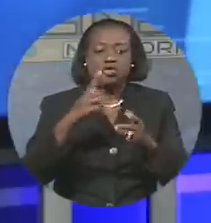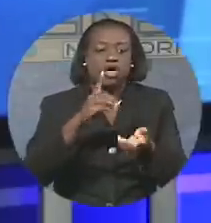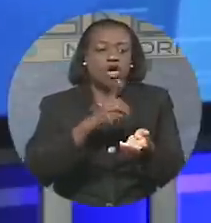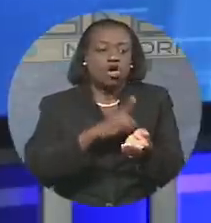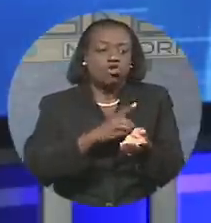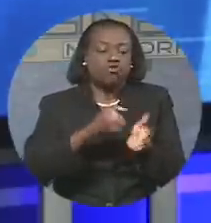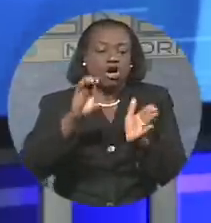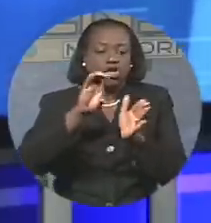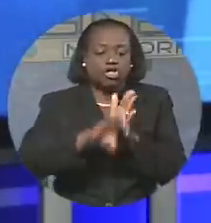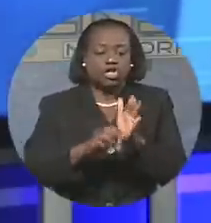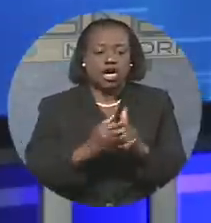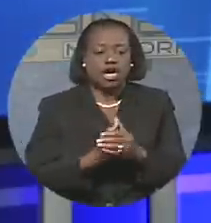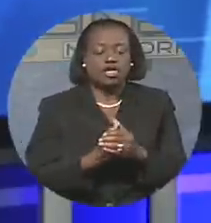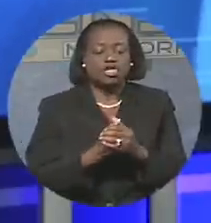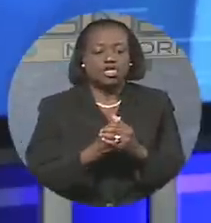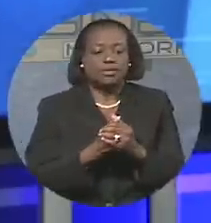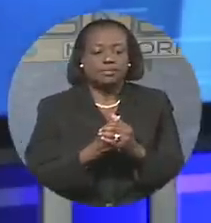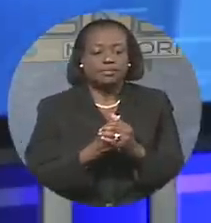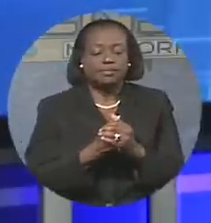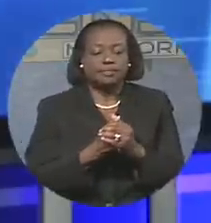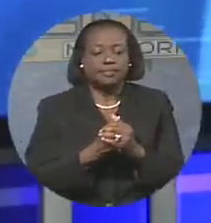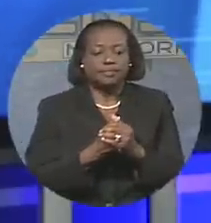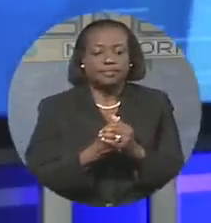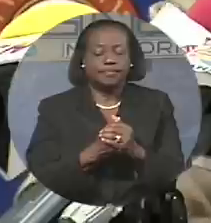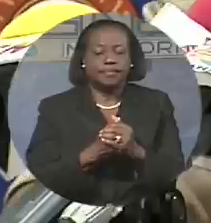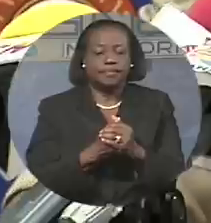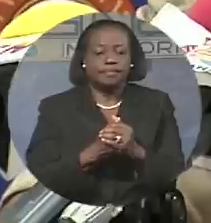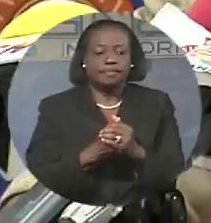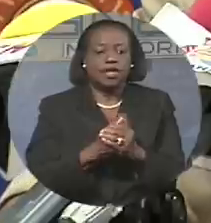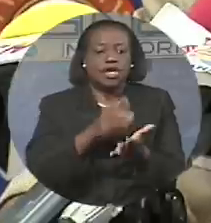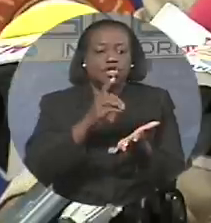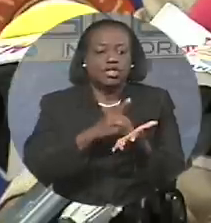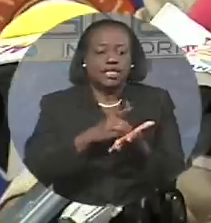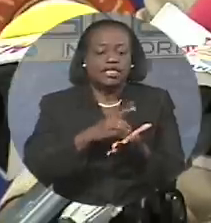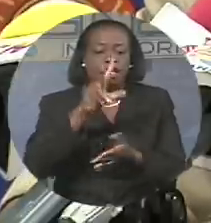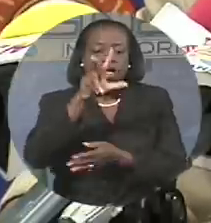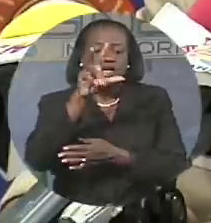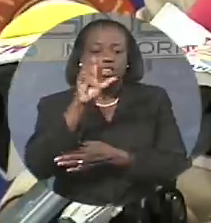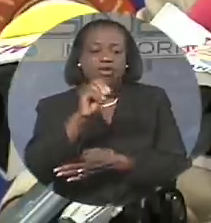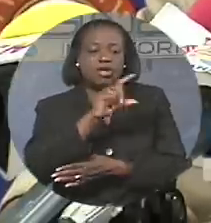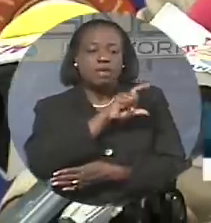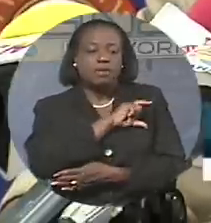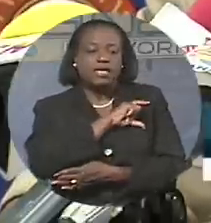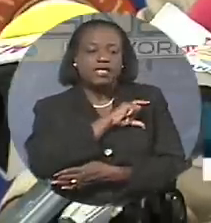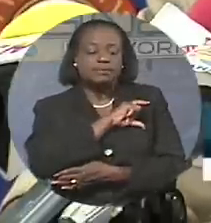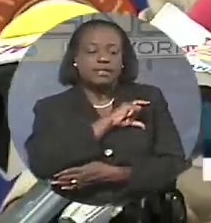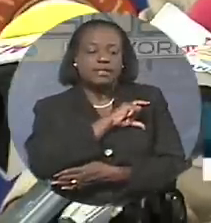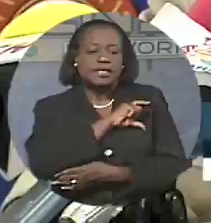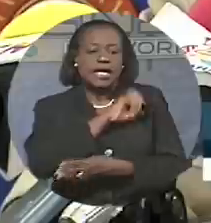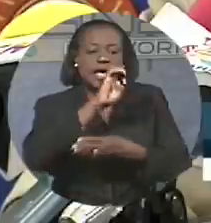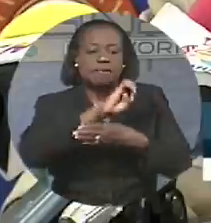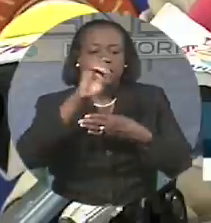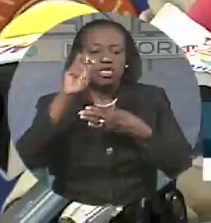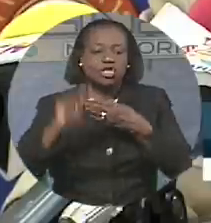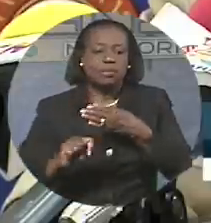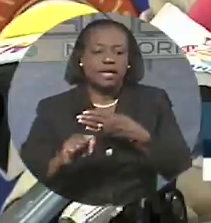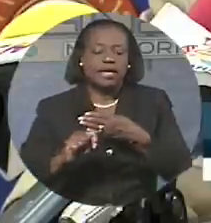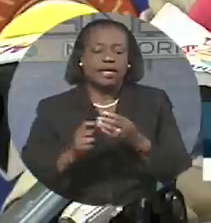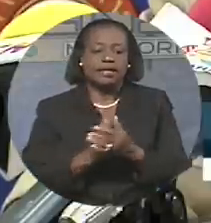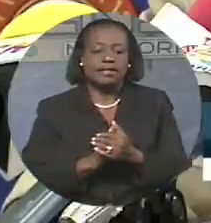of rogue officers dismissed in recent years. To date, 30 officers have been terminated, that is, discharged from the